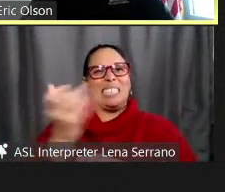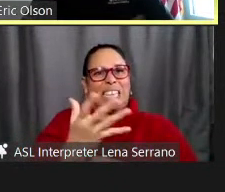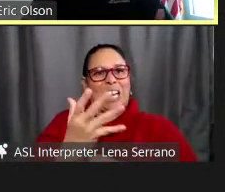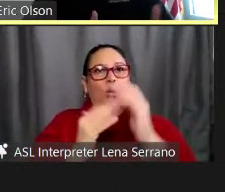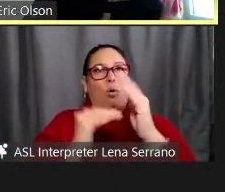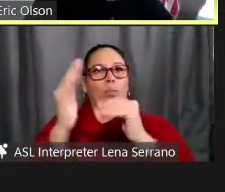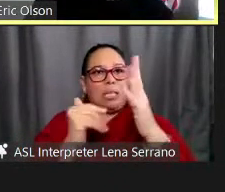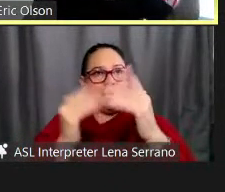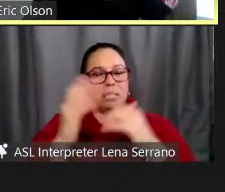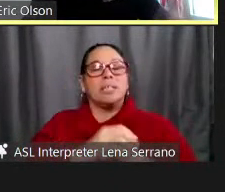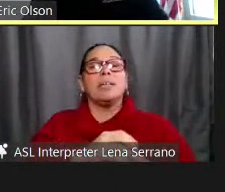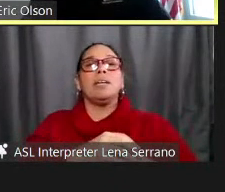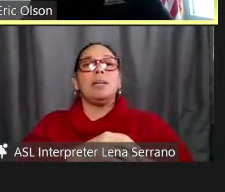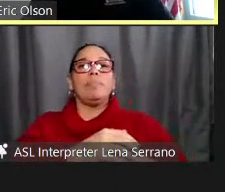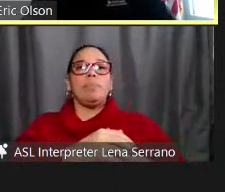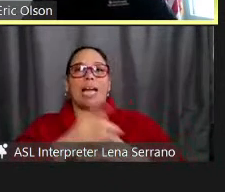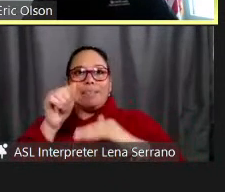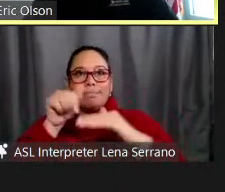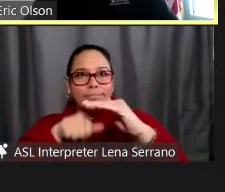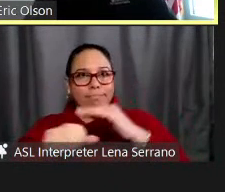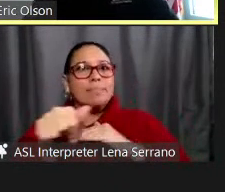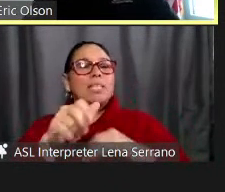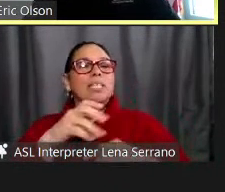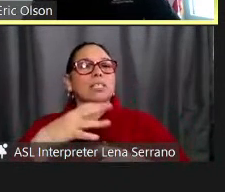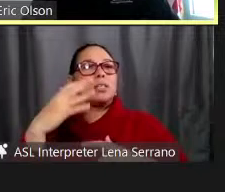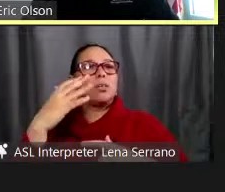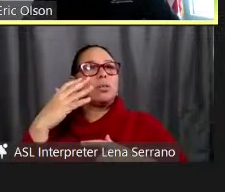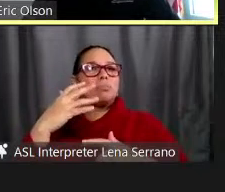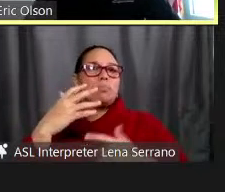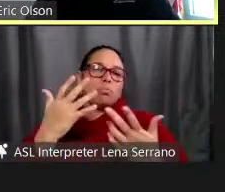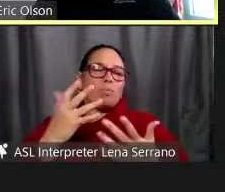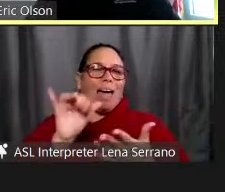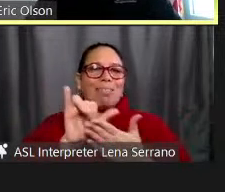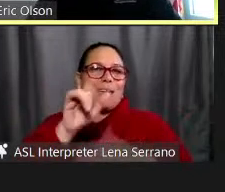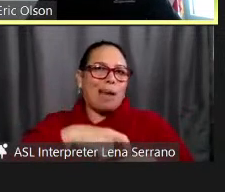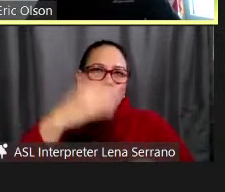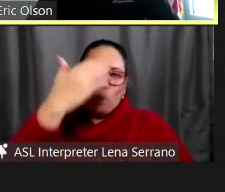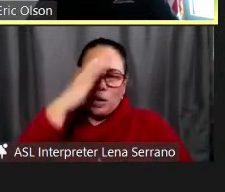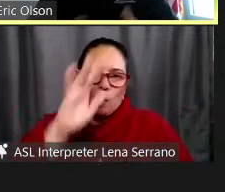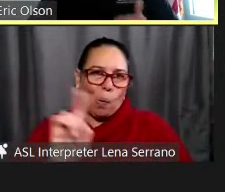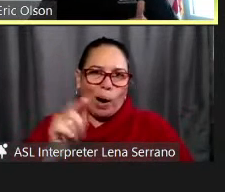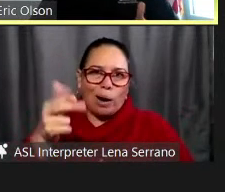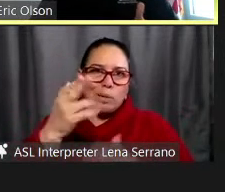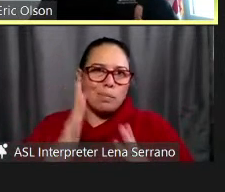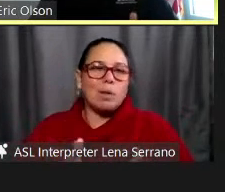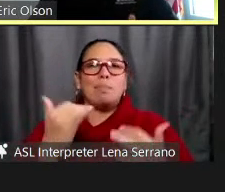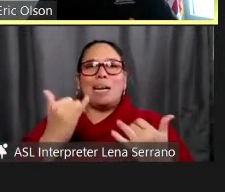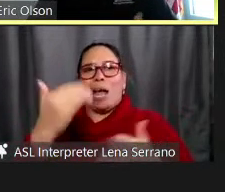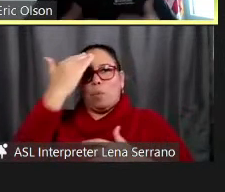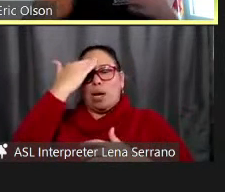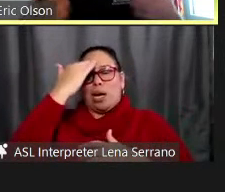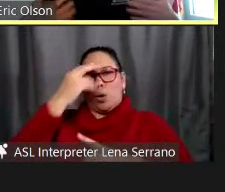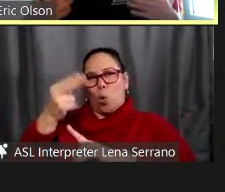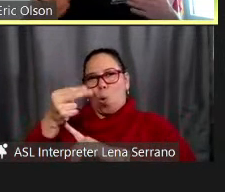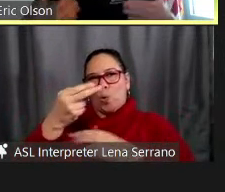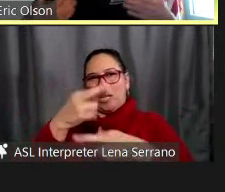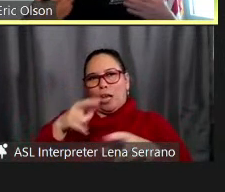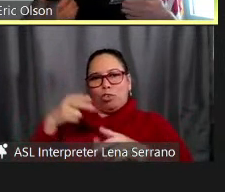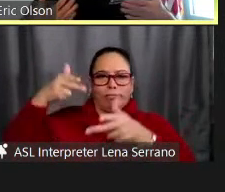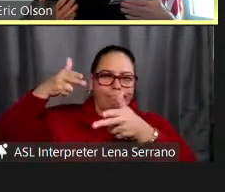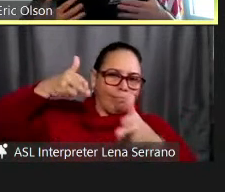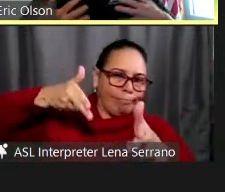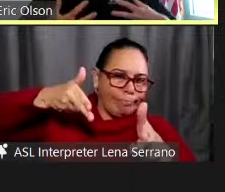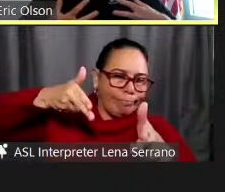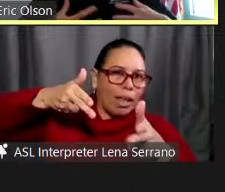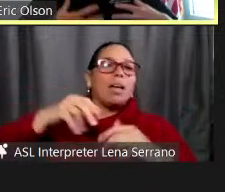assailant, who we now know was elevated in a casino room. What the intent here is moving in a deliberate fashion and not exposing you